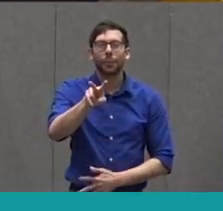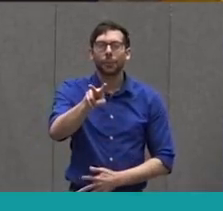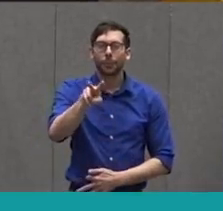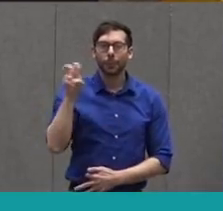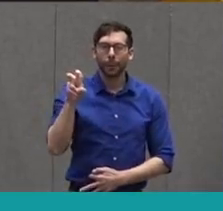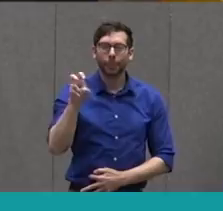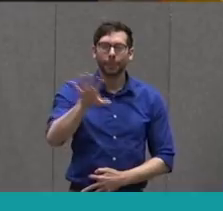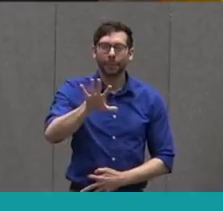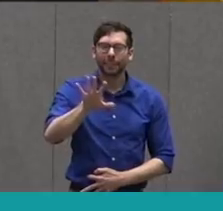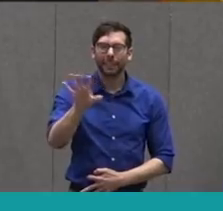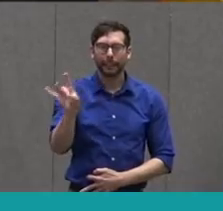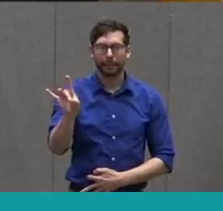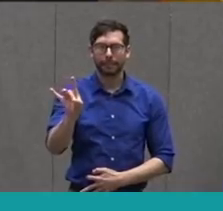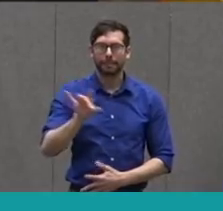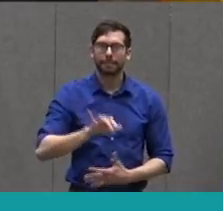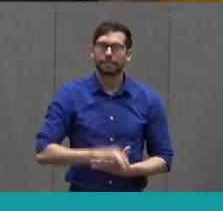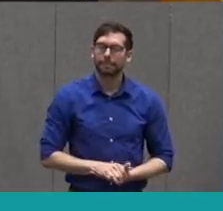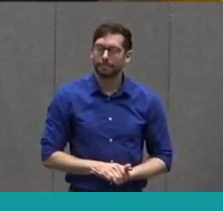258.